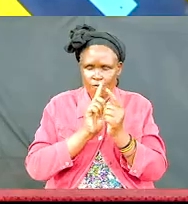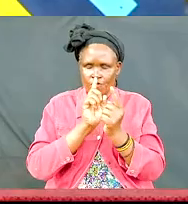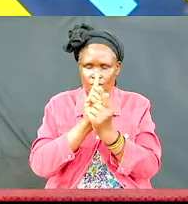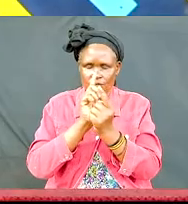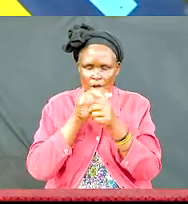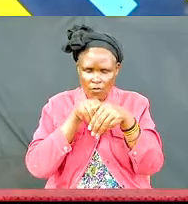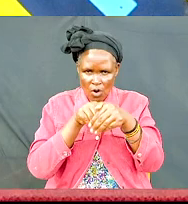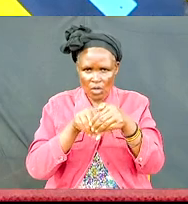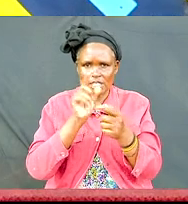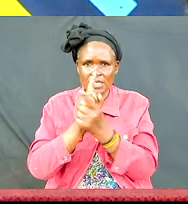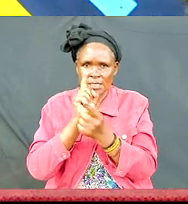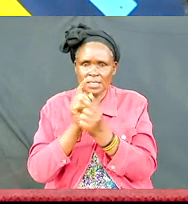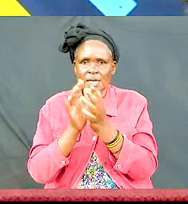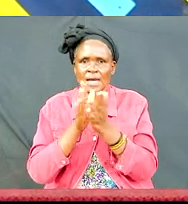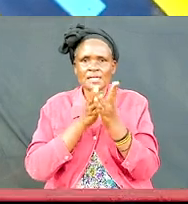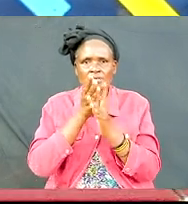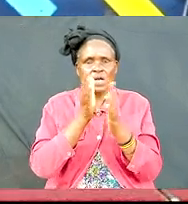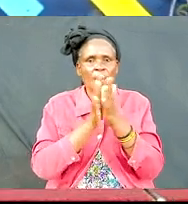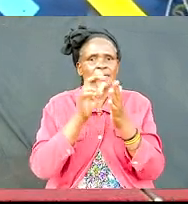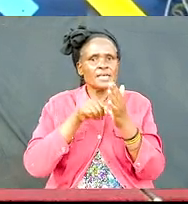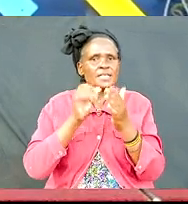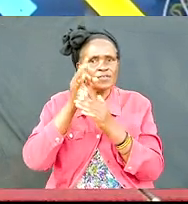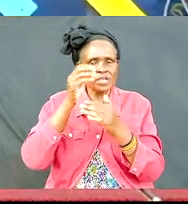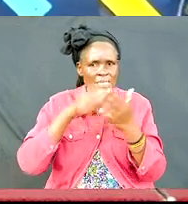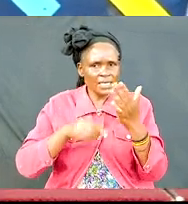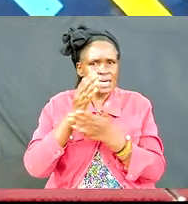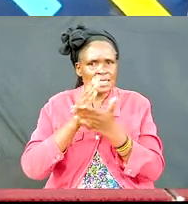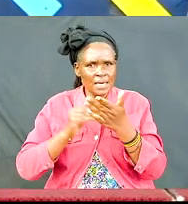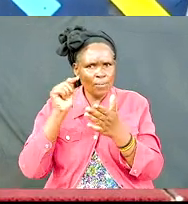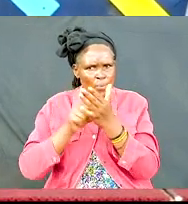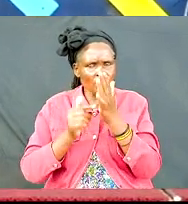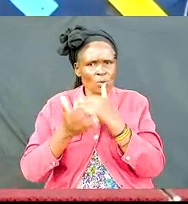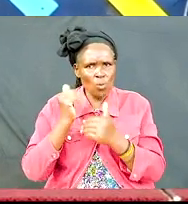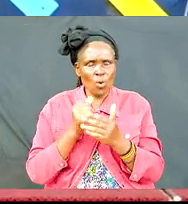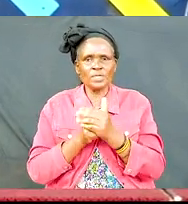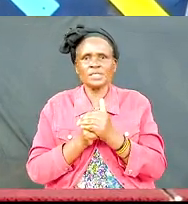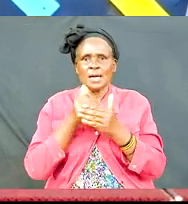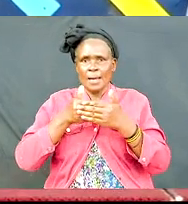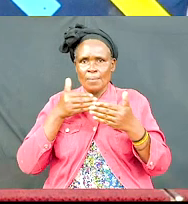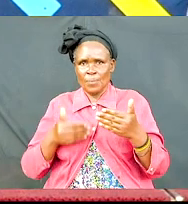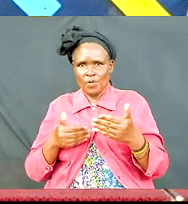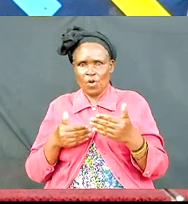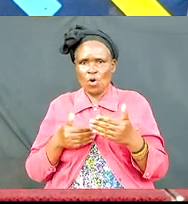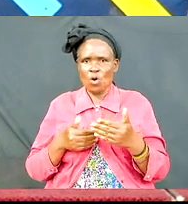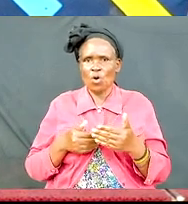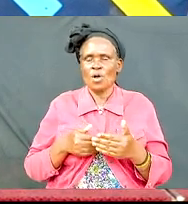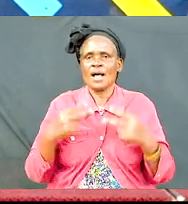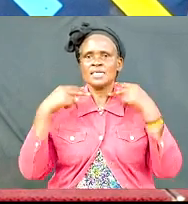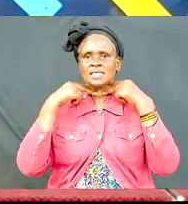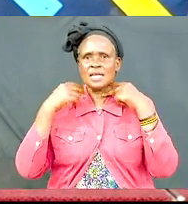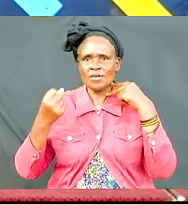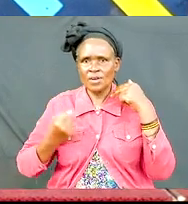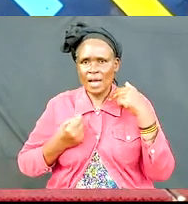disciples. So that even Peter, that at some point was timid before a slave girl and